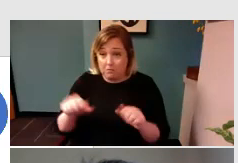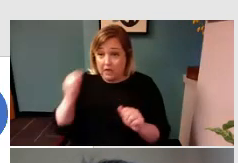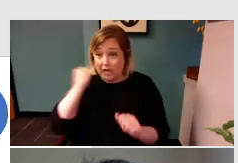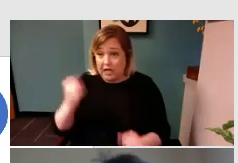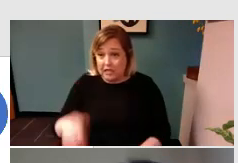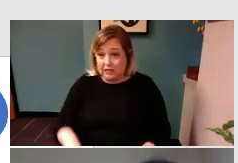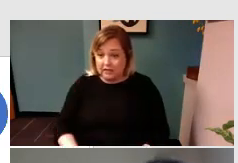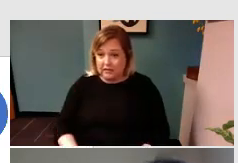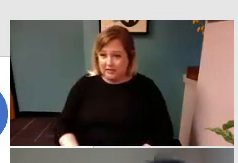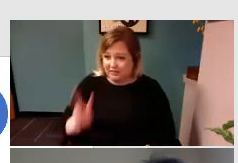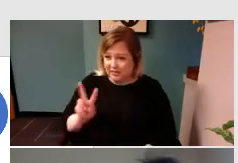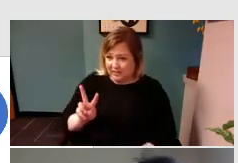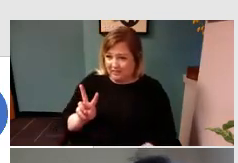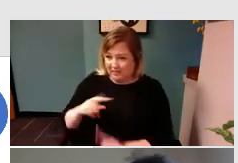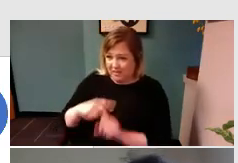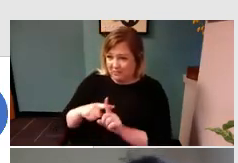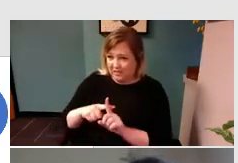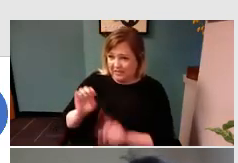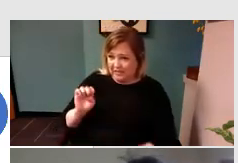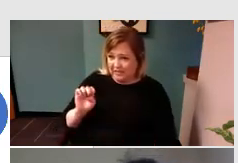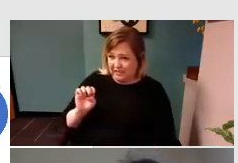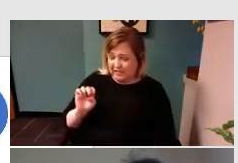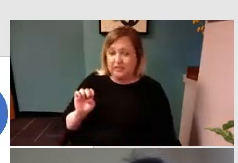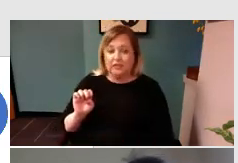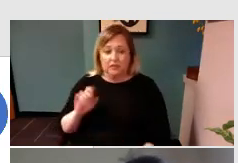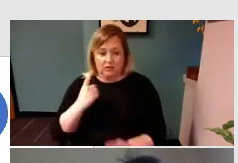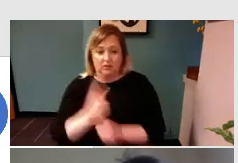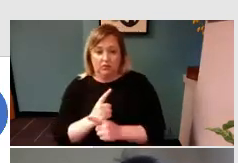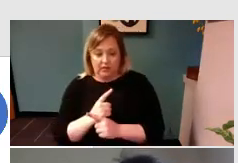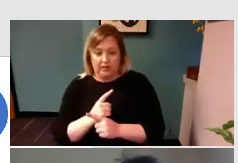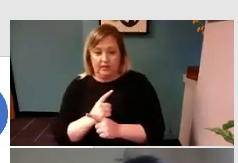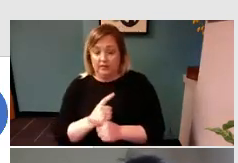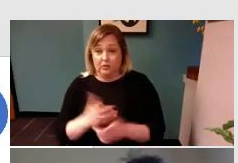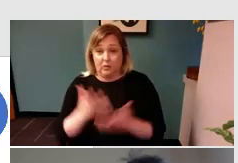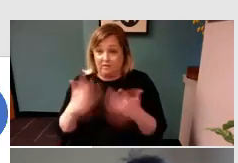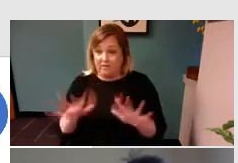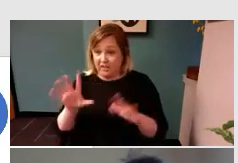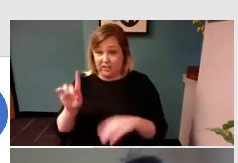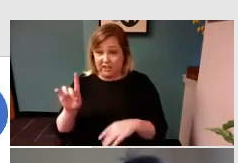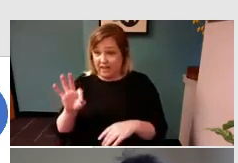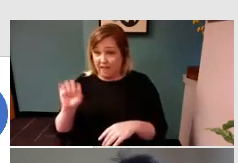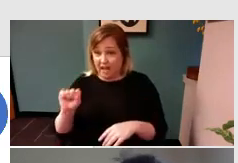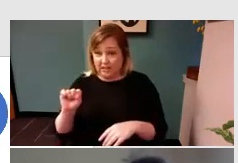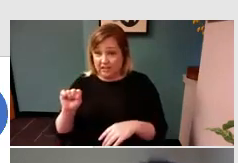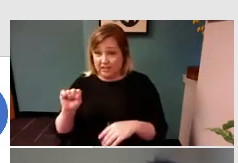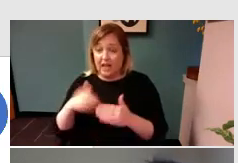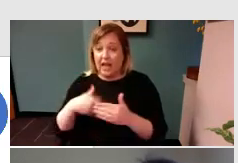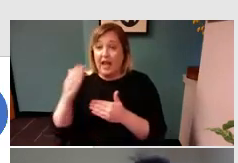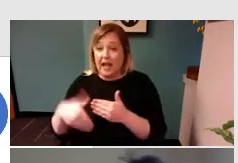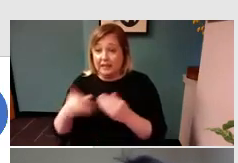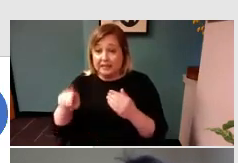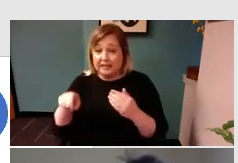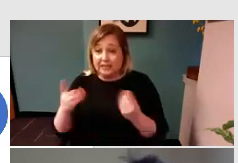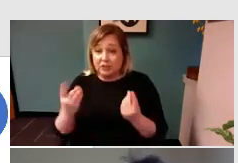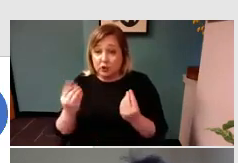V plus E. V plus E, right? So once we are done with a DFS, the next thing that we need to do is traverse this particular